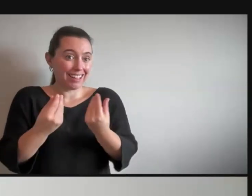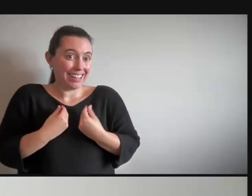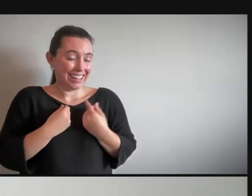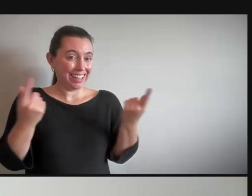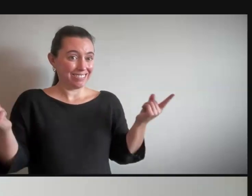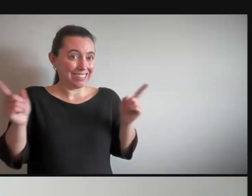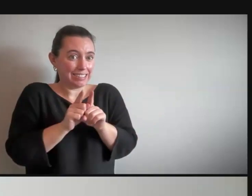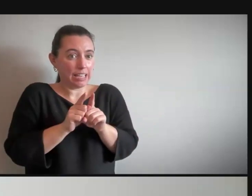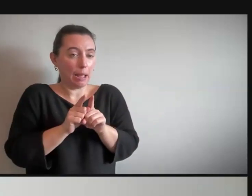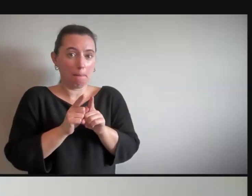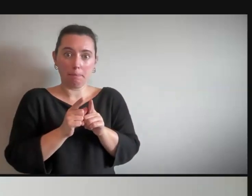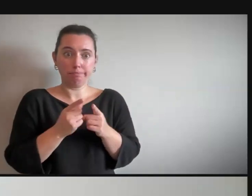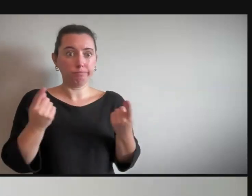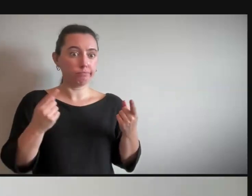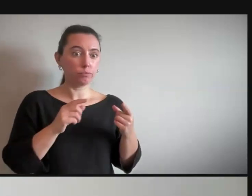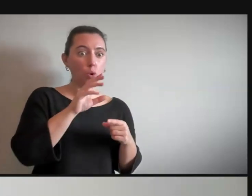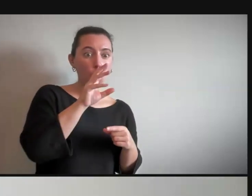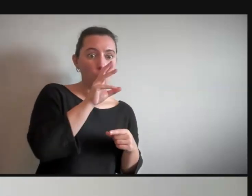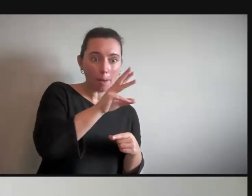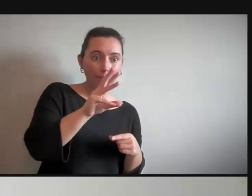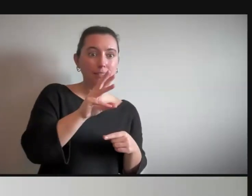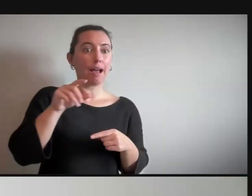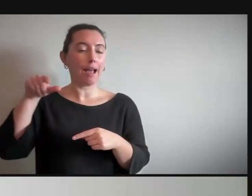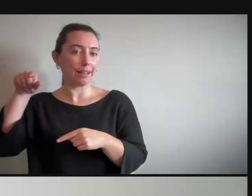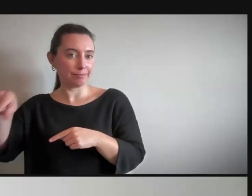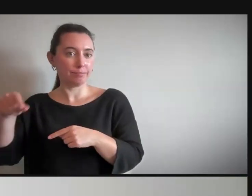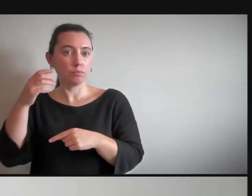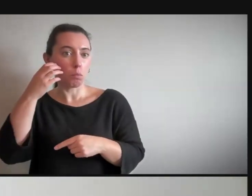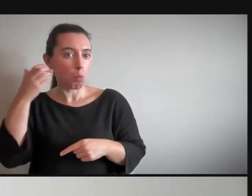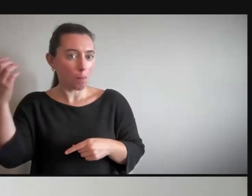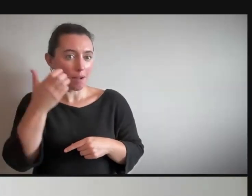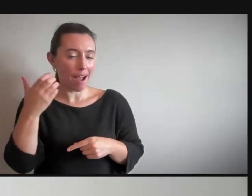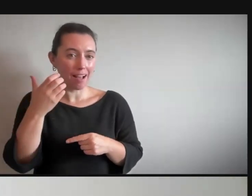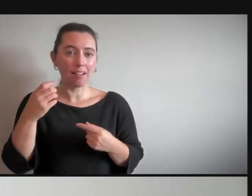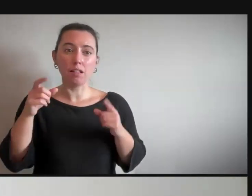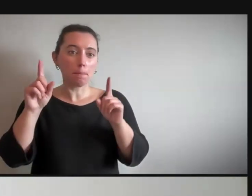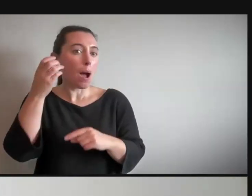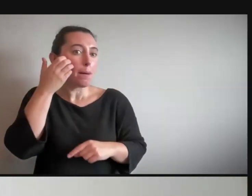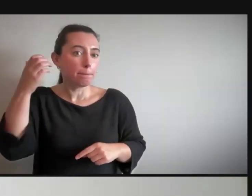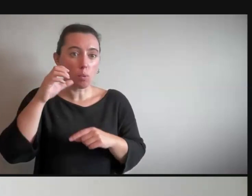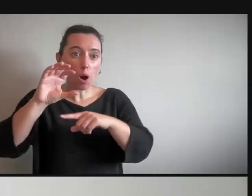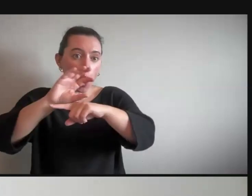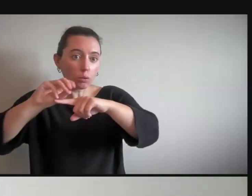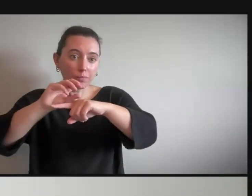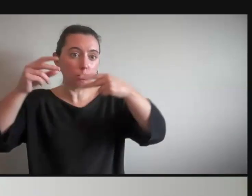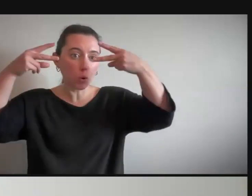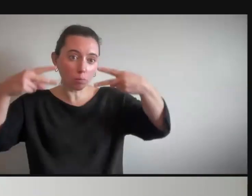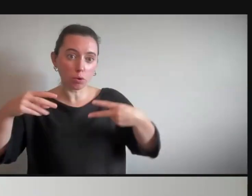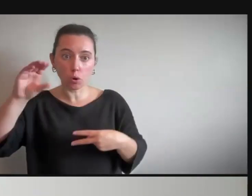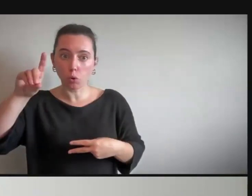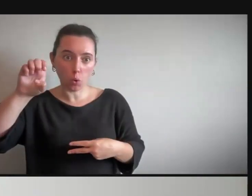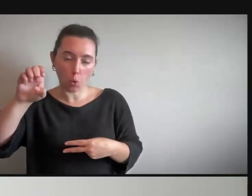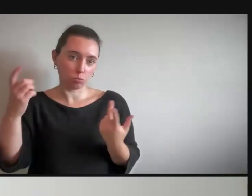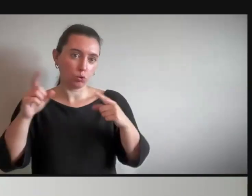as user is getting, but you have to be aware how user is like making things in